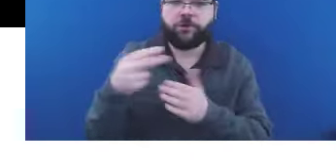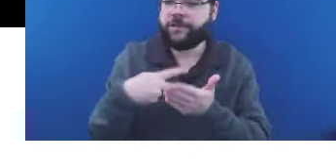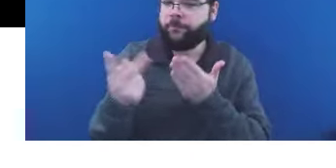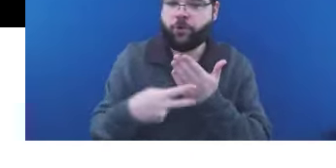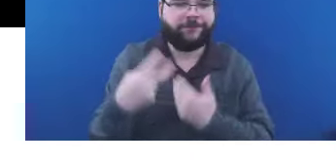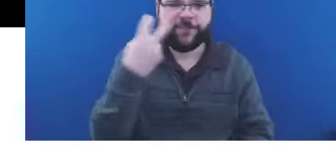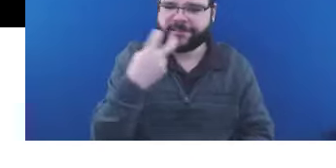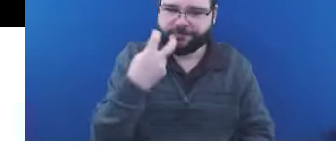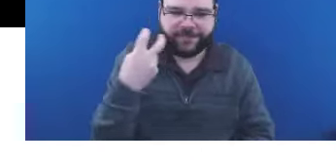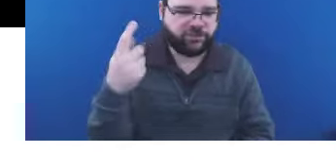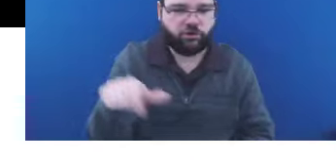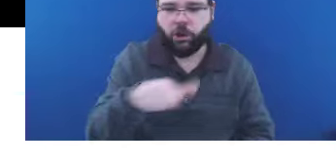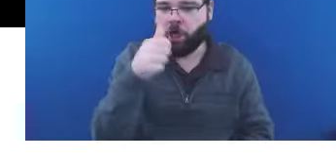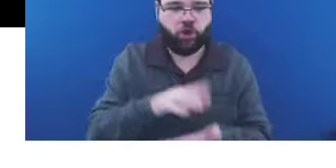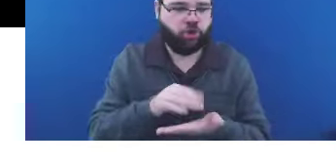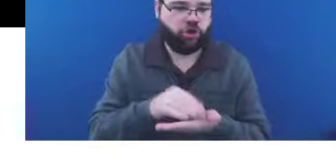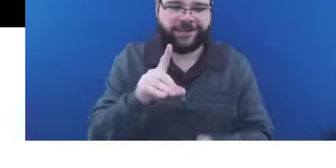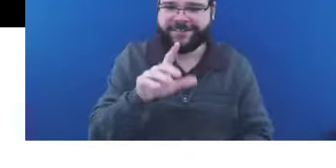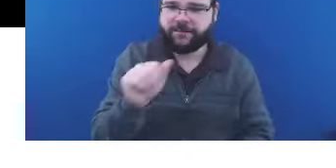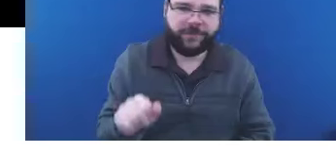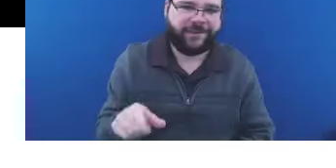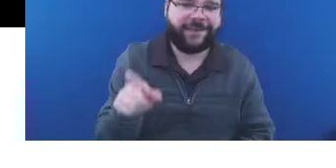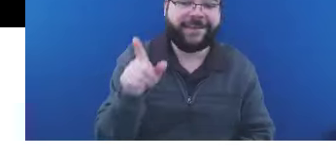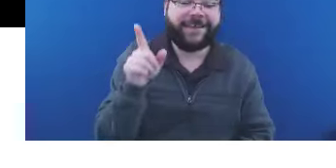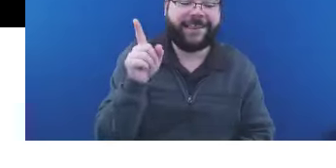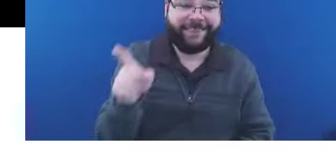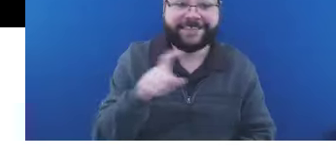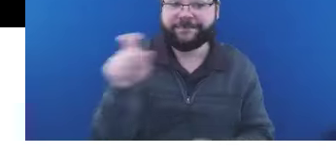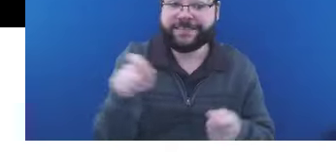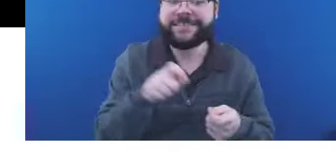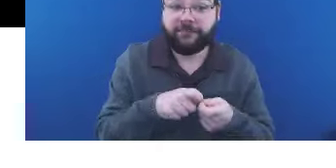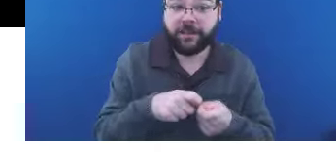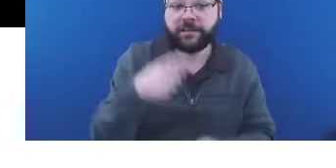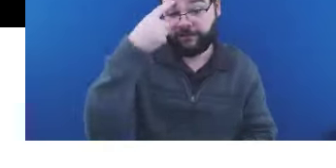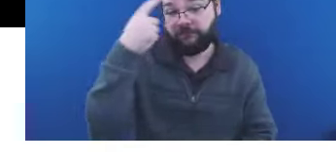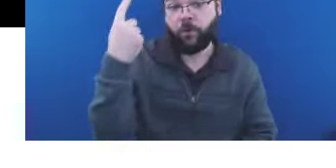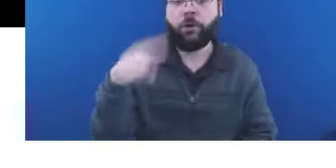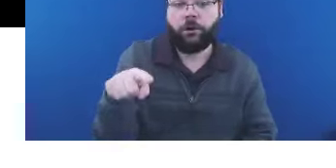or other learning disabilities. This is specifically for